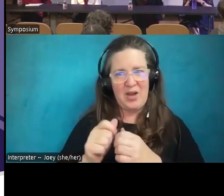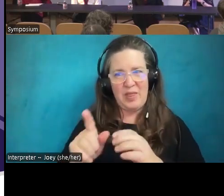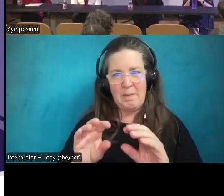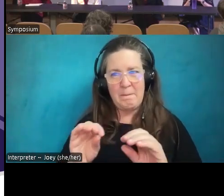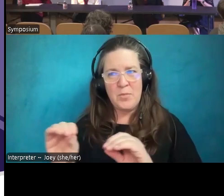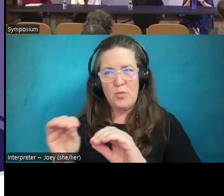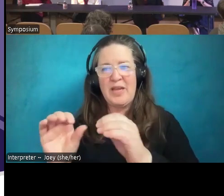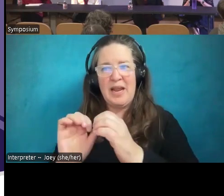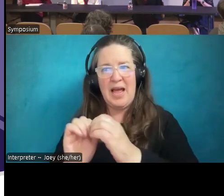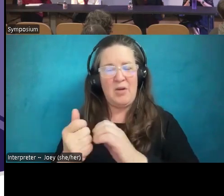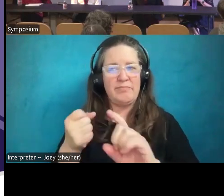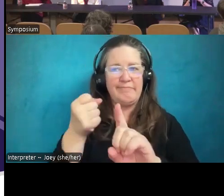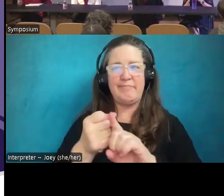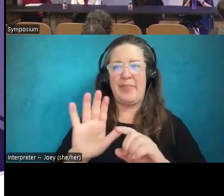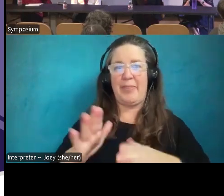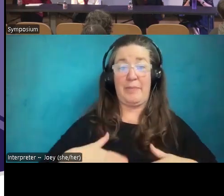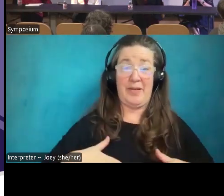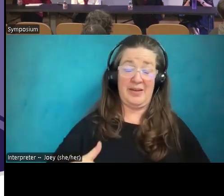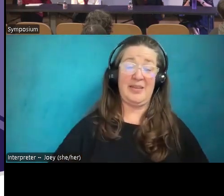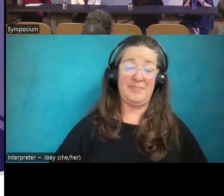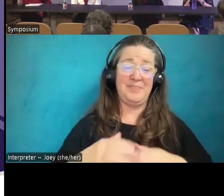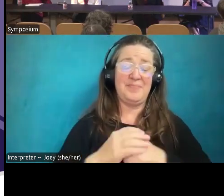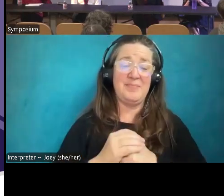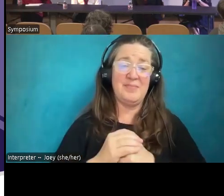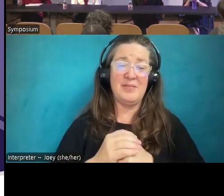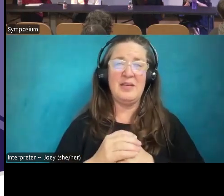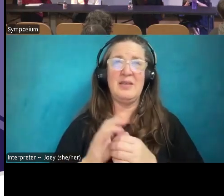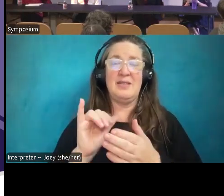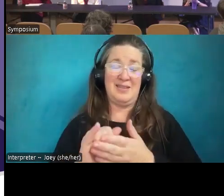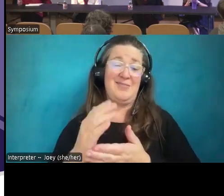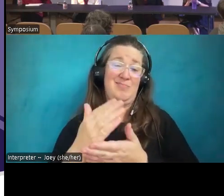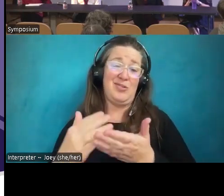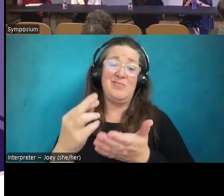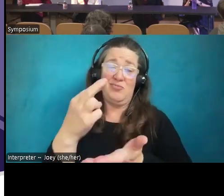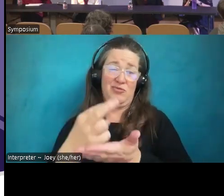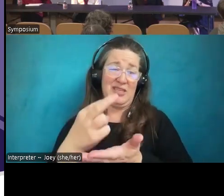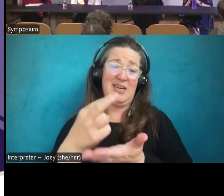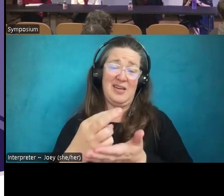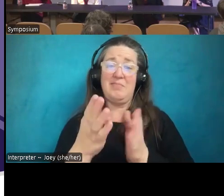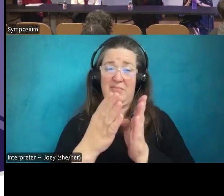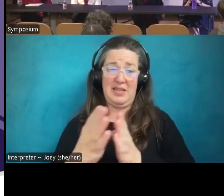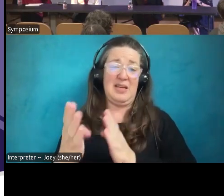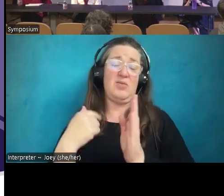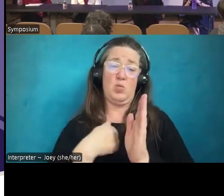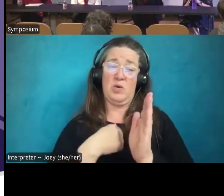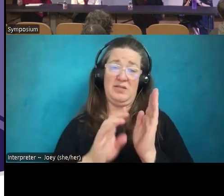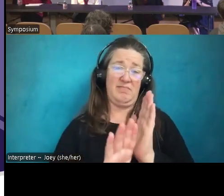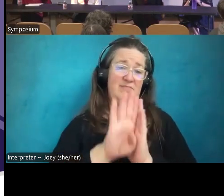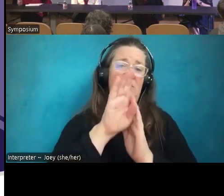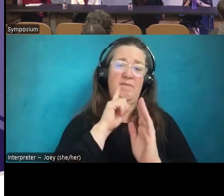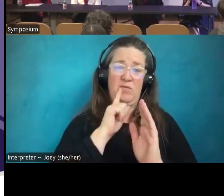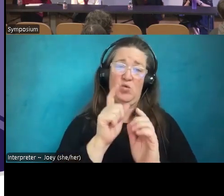body. And that's part of the rehab plan that we develop for people, and whether or not